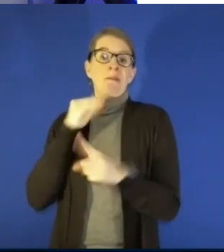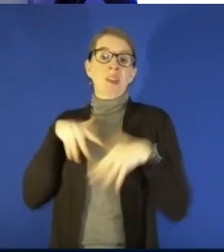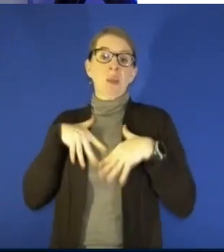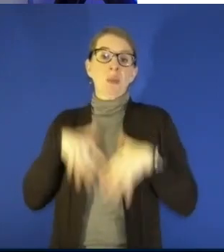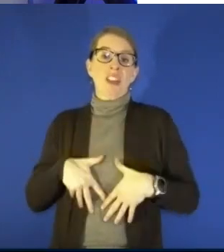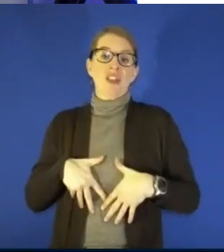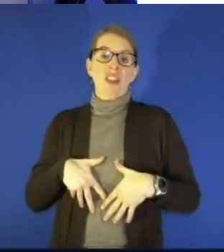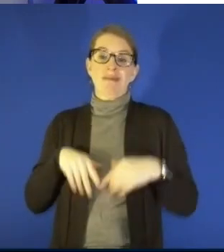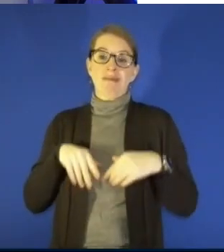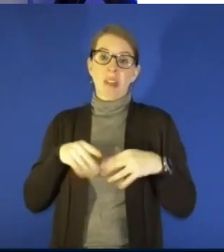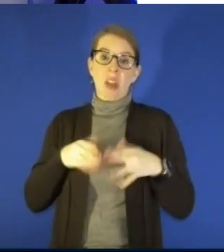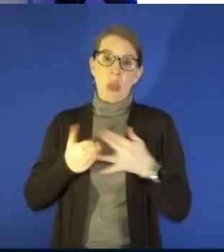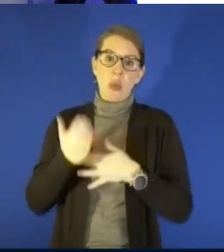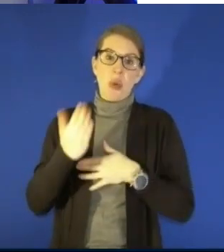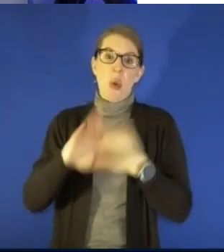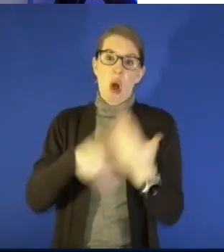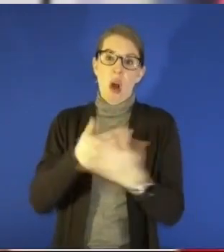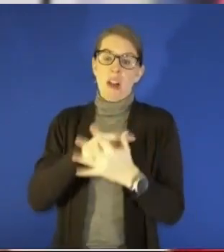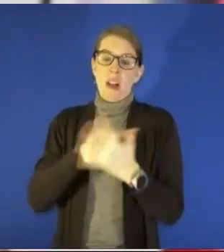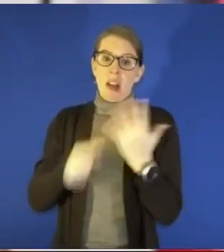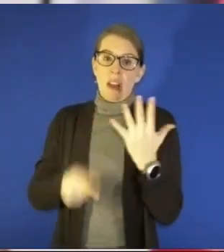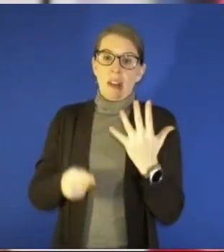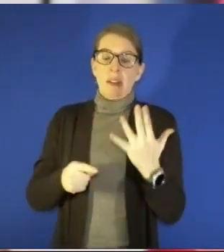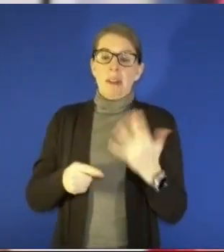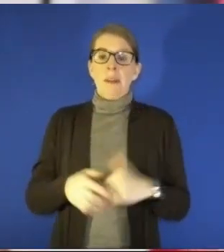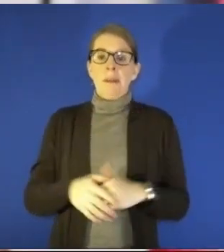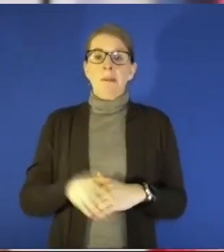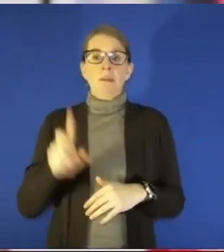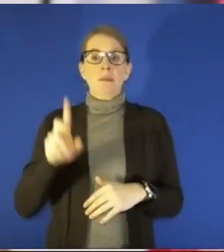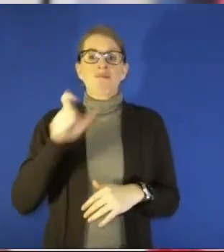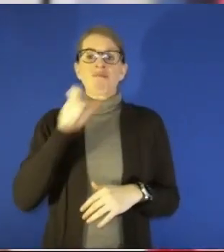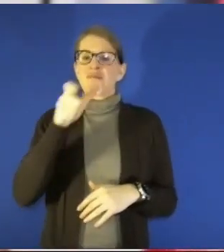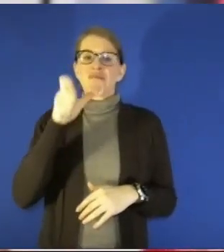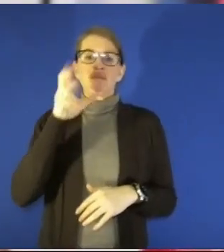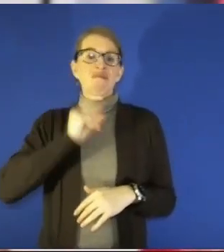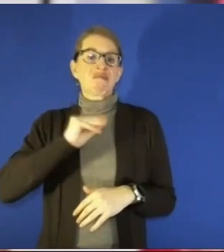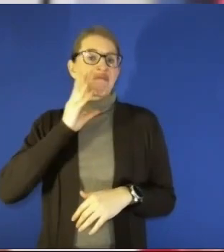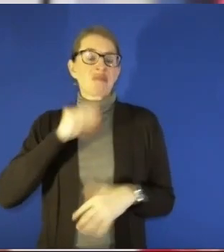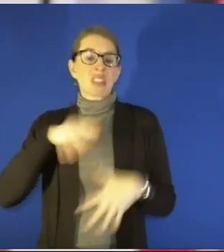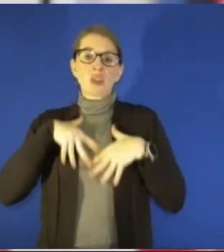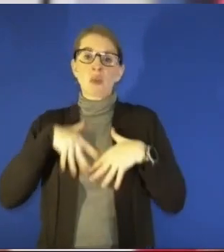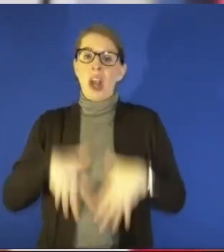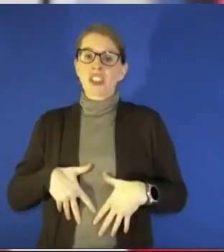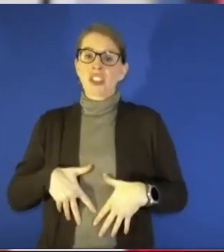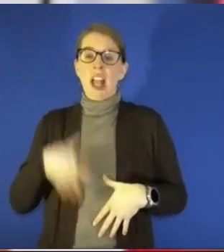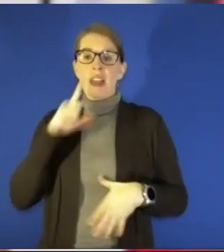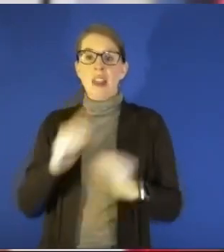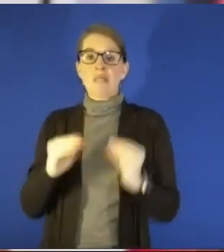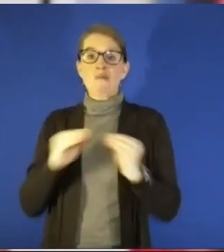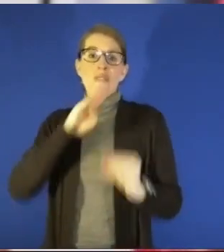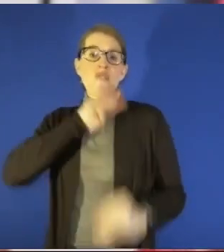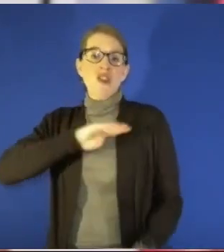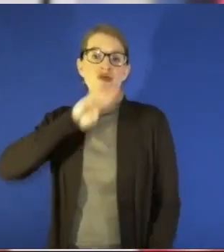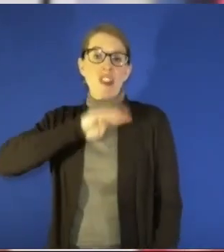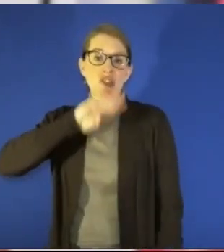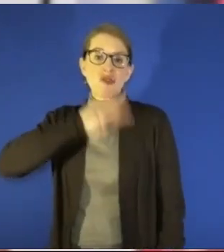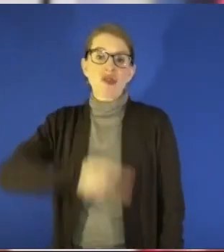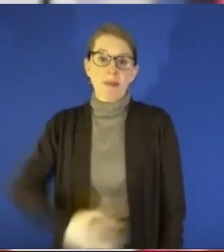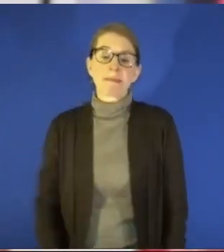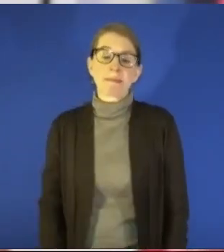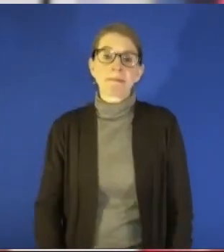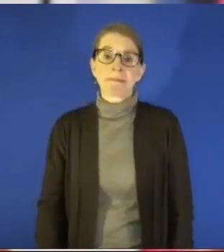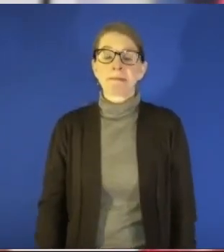this. I definitely didn't experience depression. I think it was more frustration.